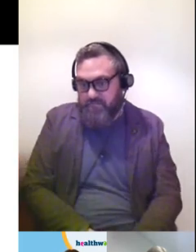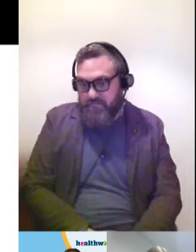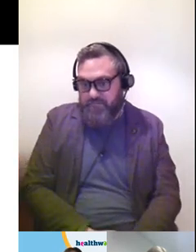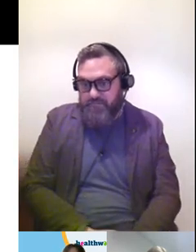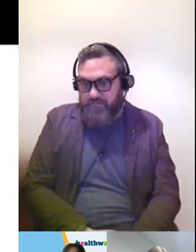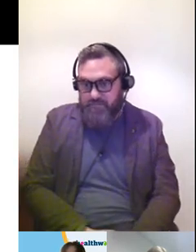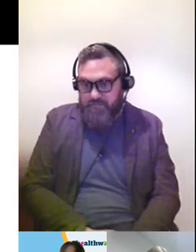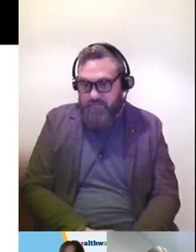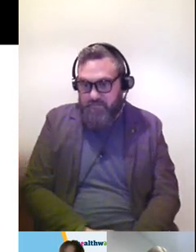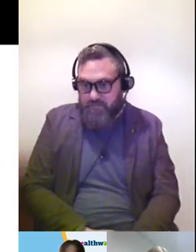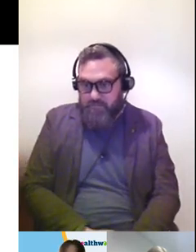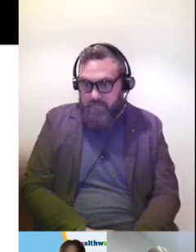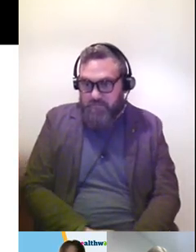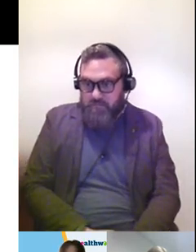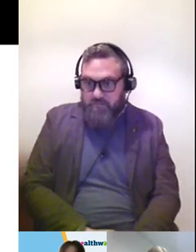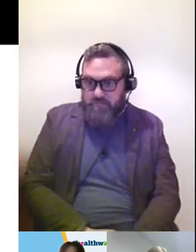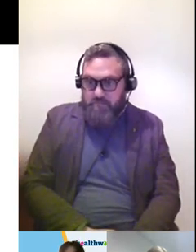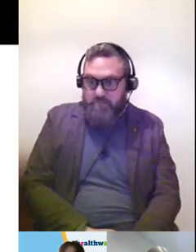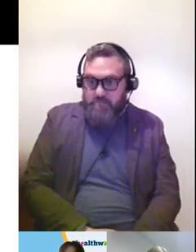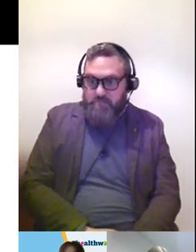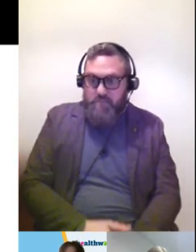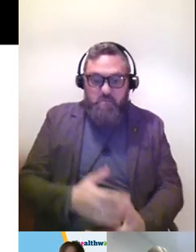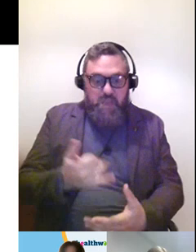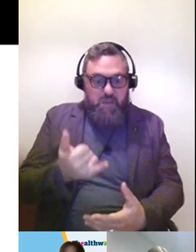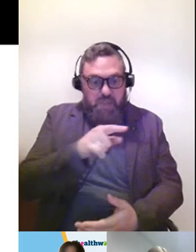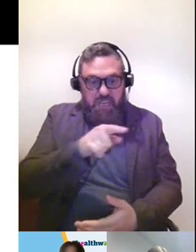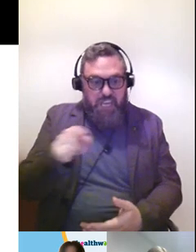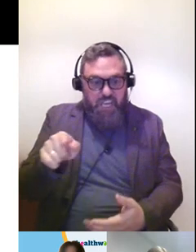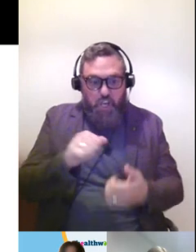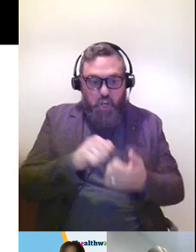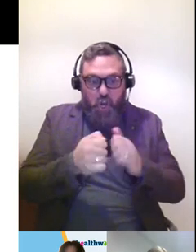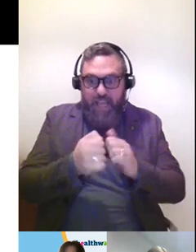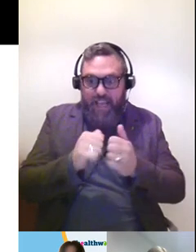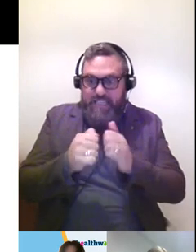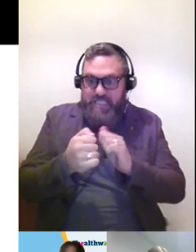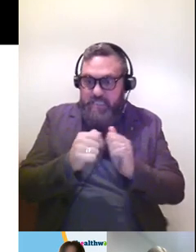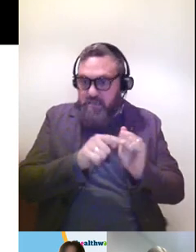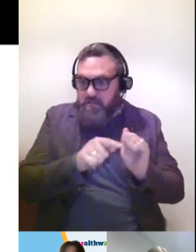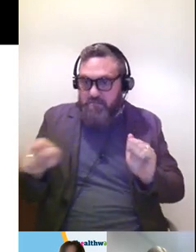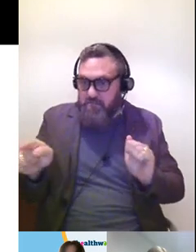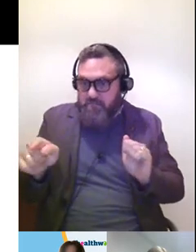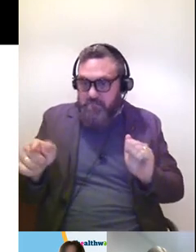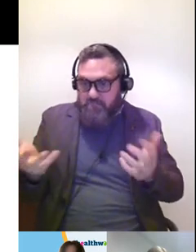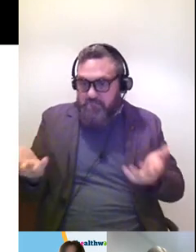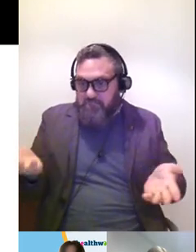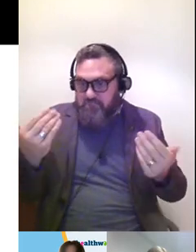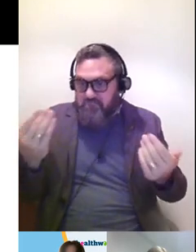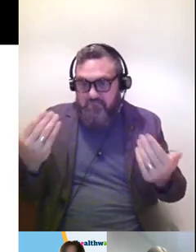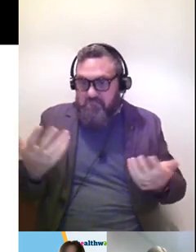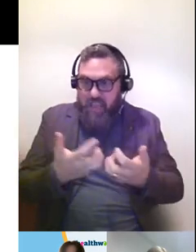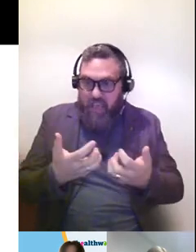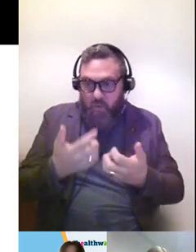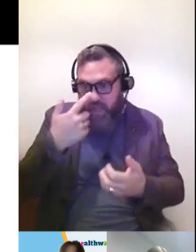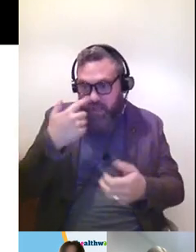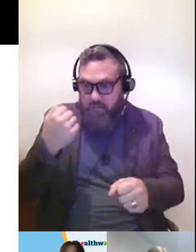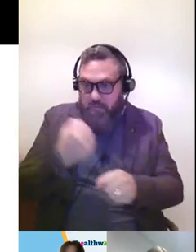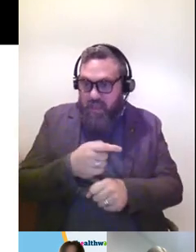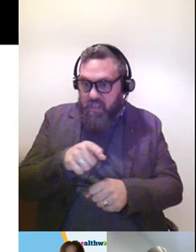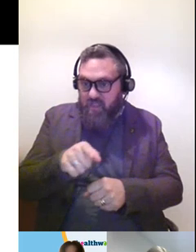But perhaps it would be interesting to understand from colleagues how they see that we could make that,